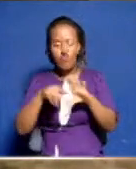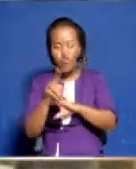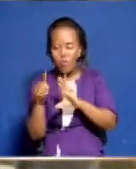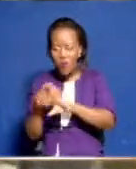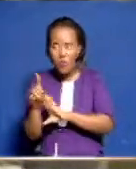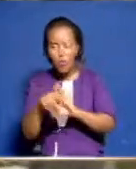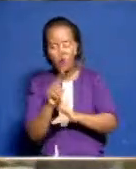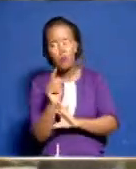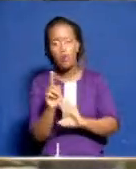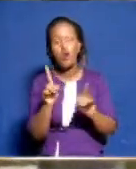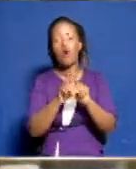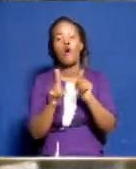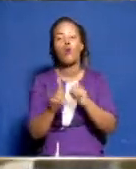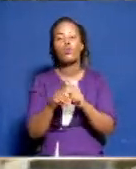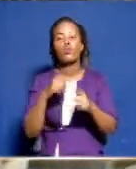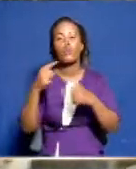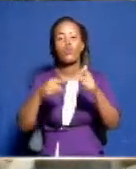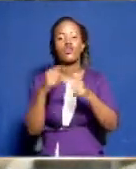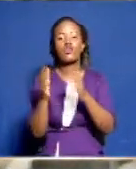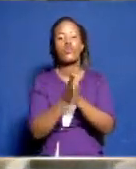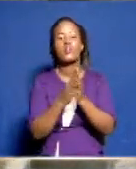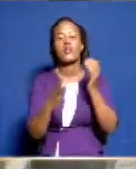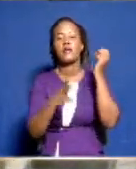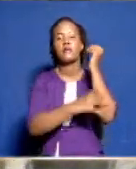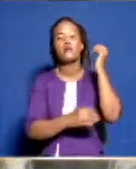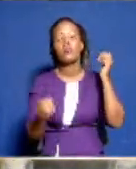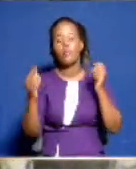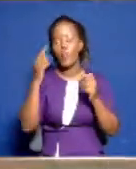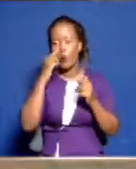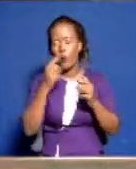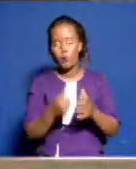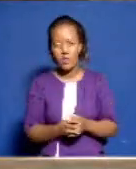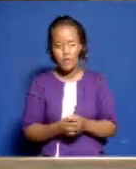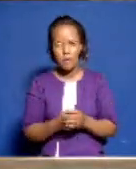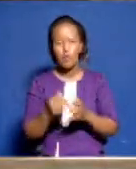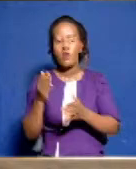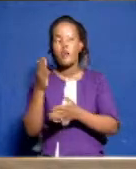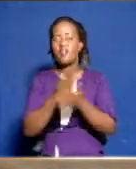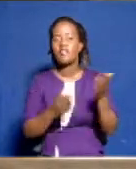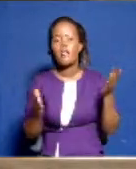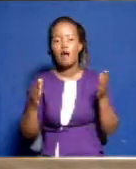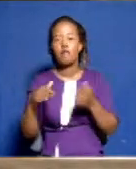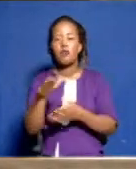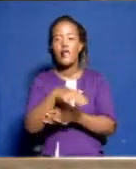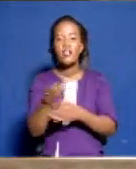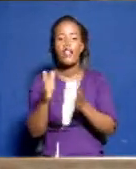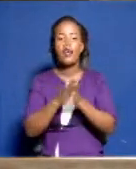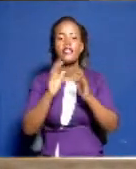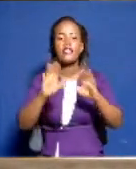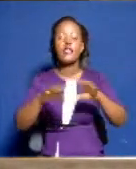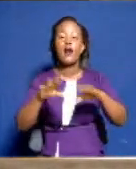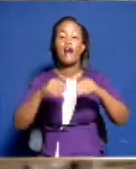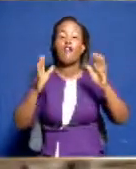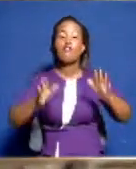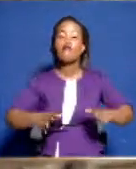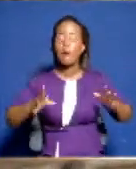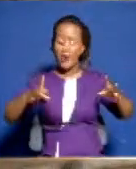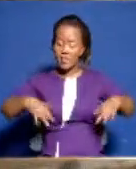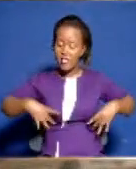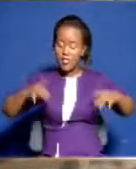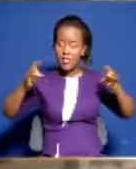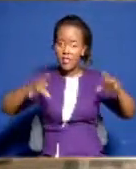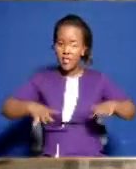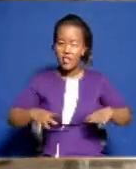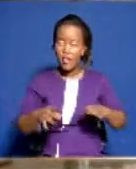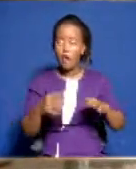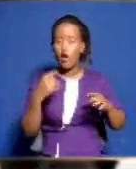barely days passes before gang raid their homes. Sam Legay, a farmer in Kitengela area, is the latest victim who